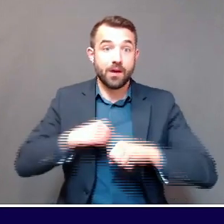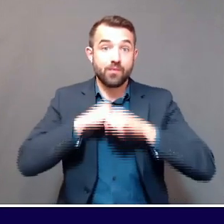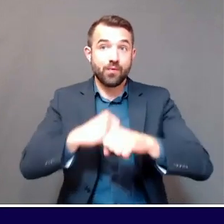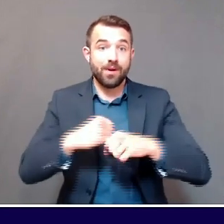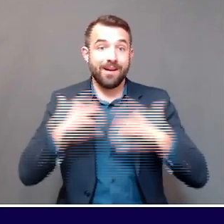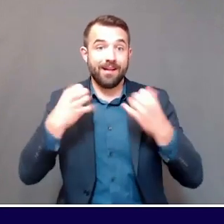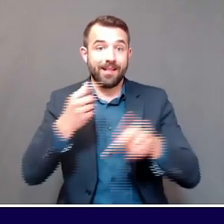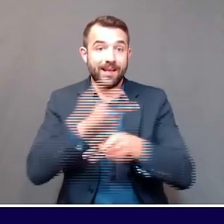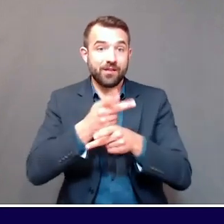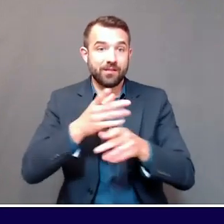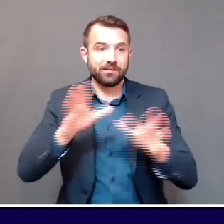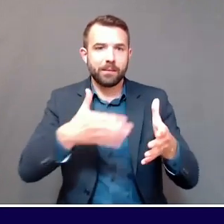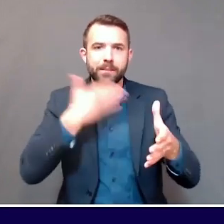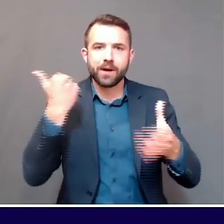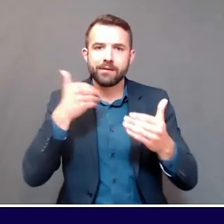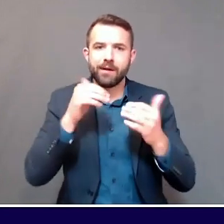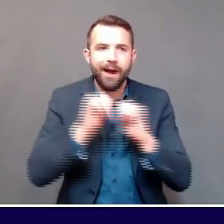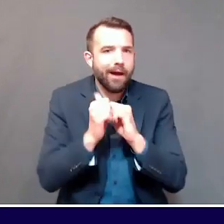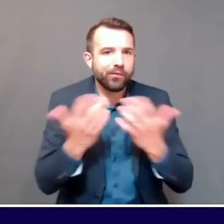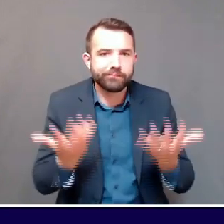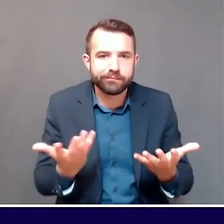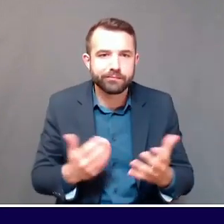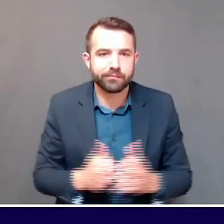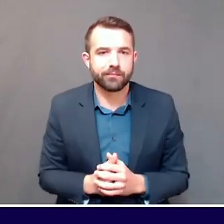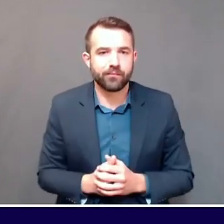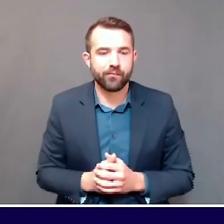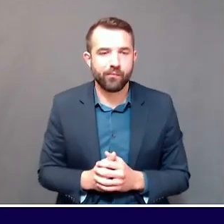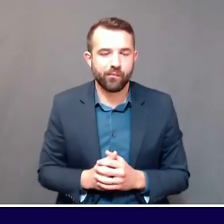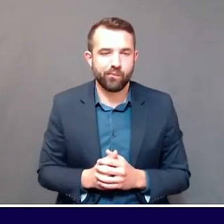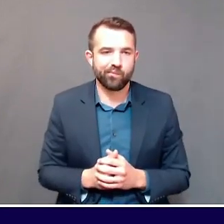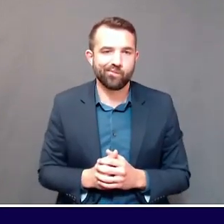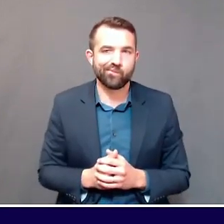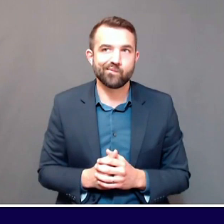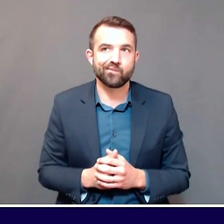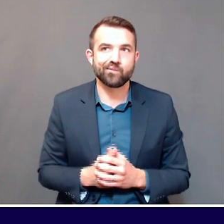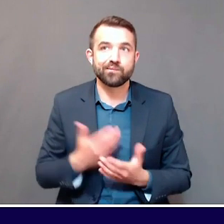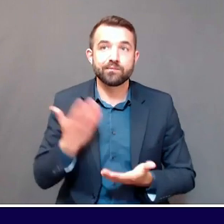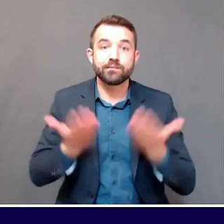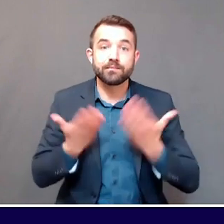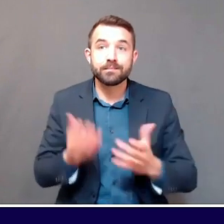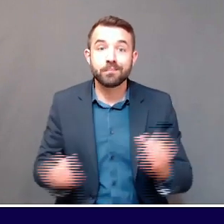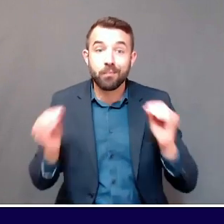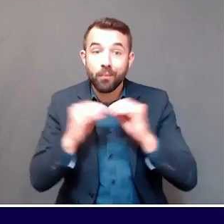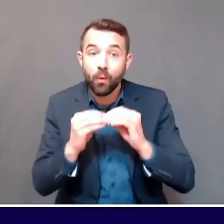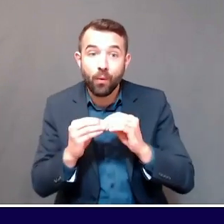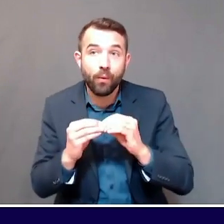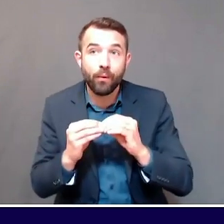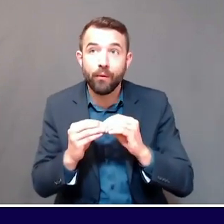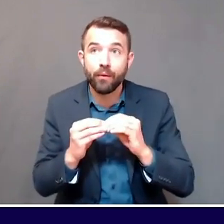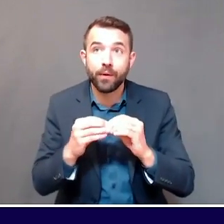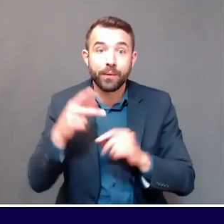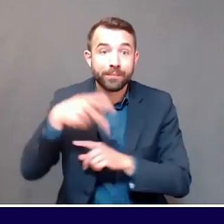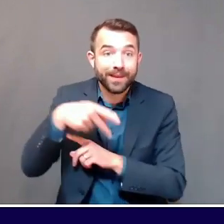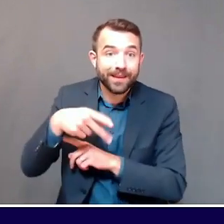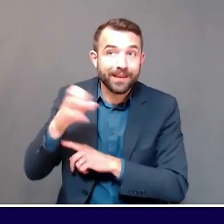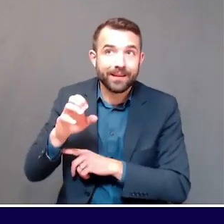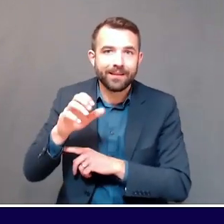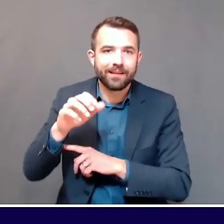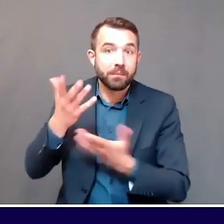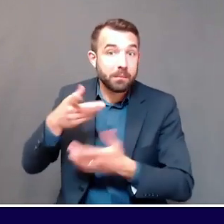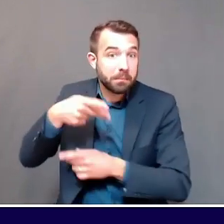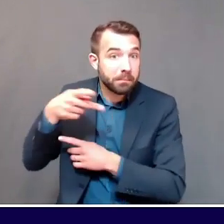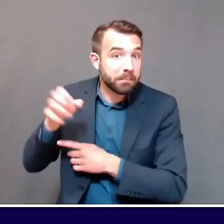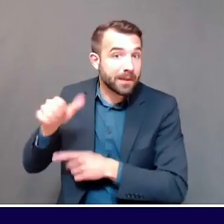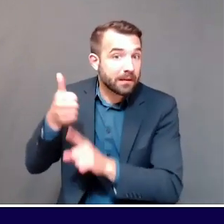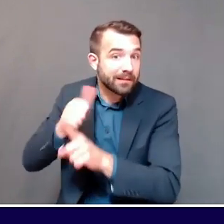better ways that include more than just maybe PPE, i.e. why are healthcare